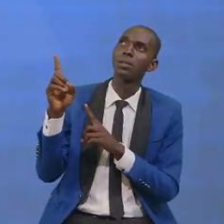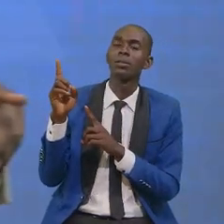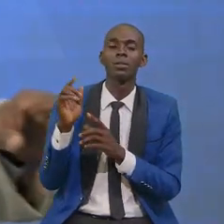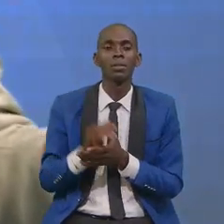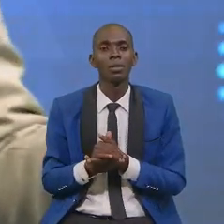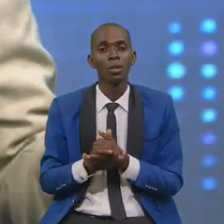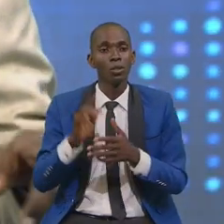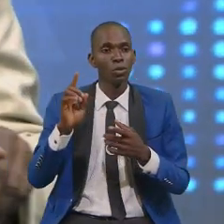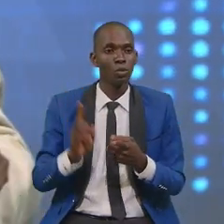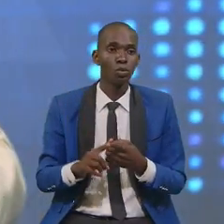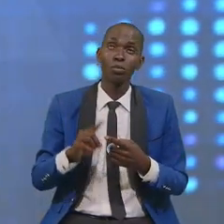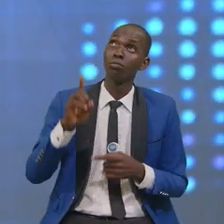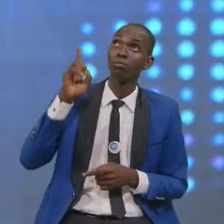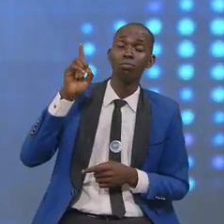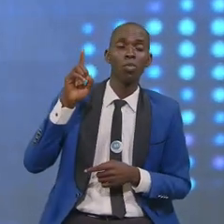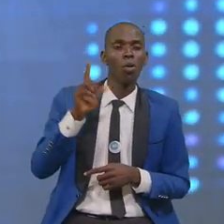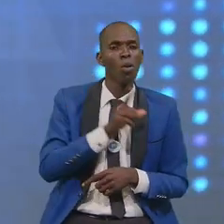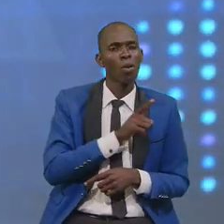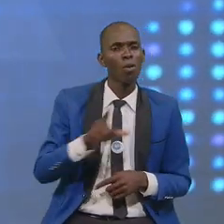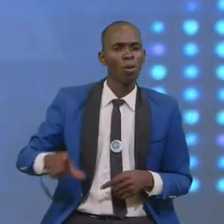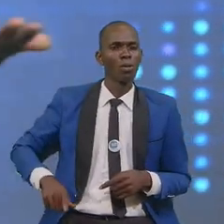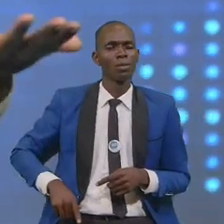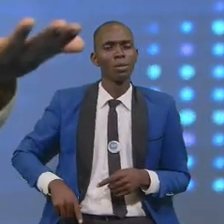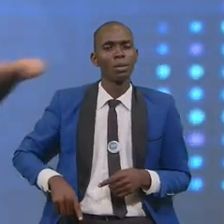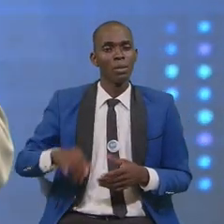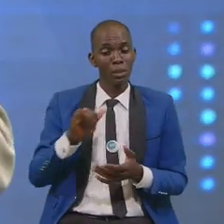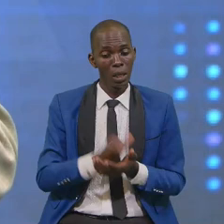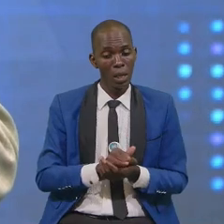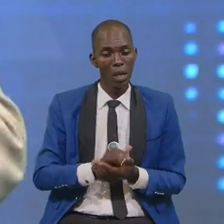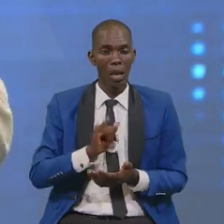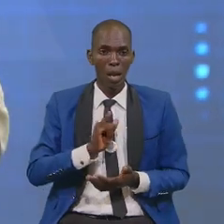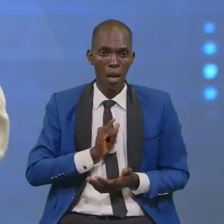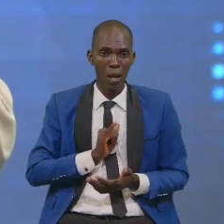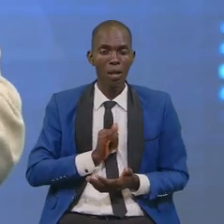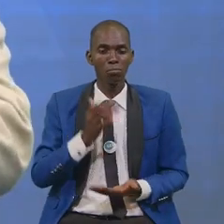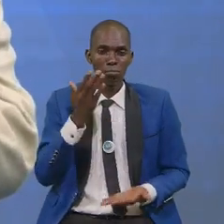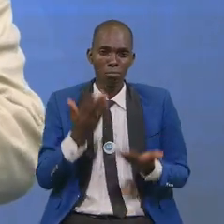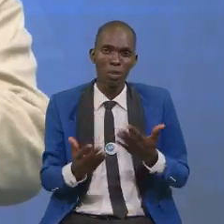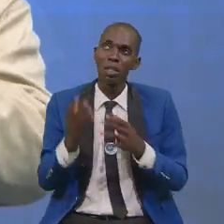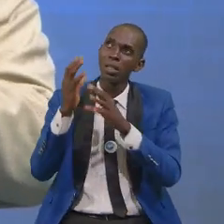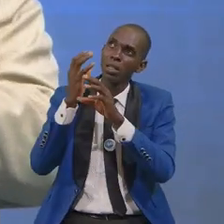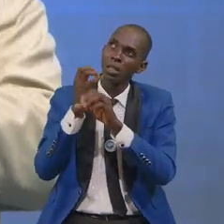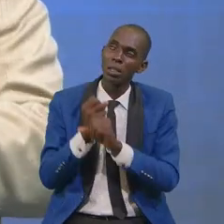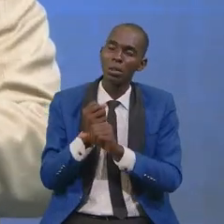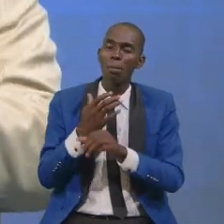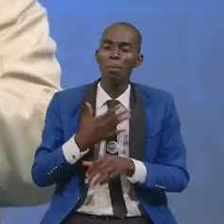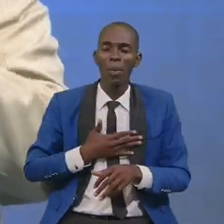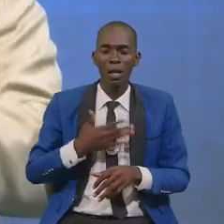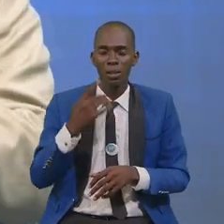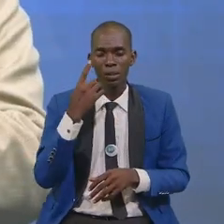unto him, Lord, that I might receive